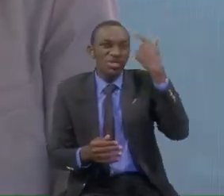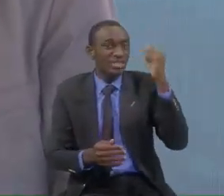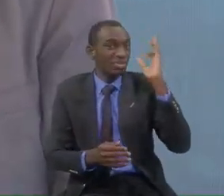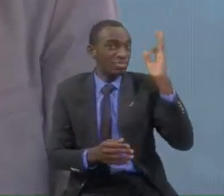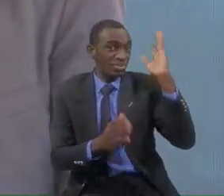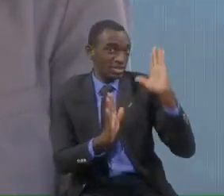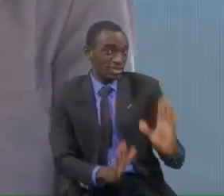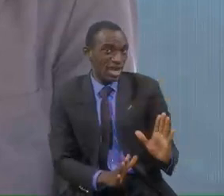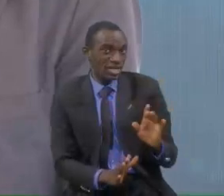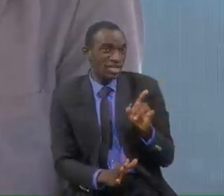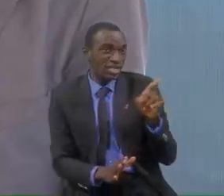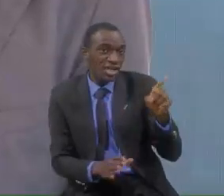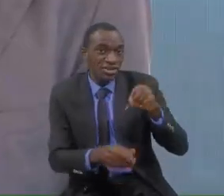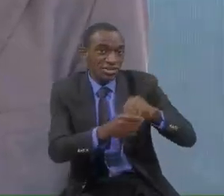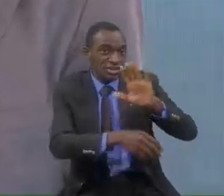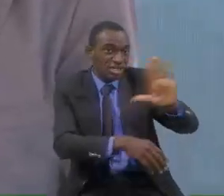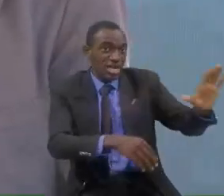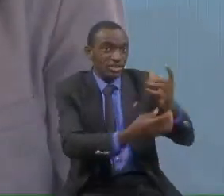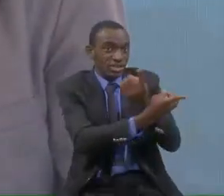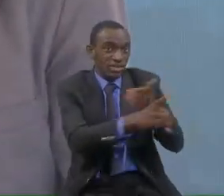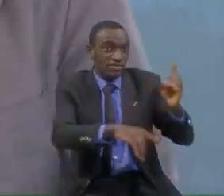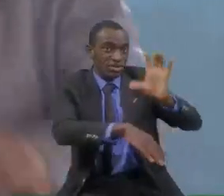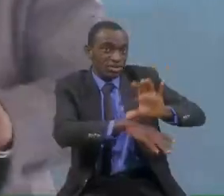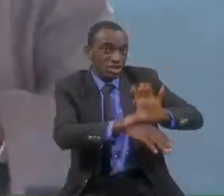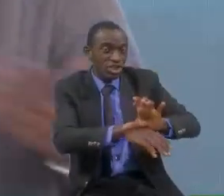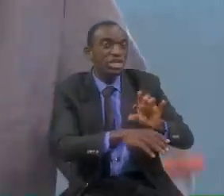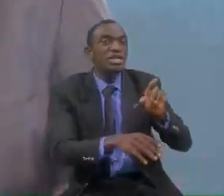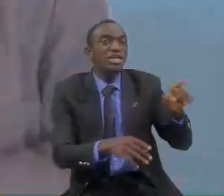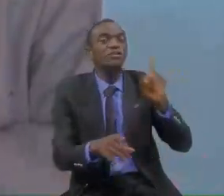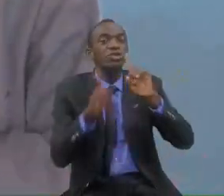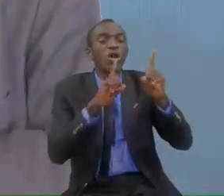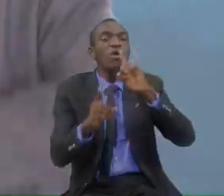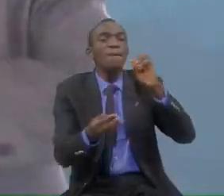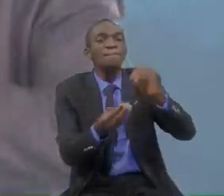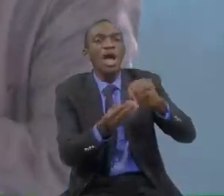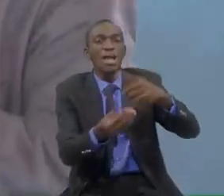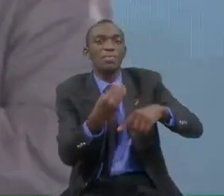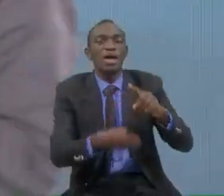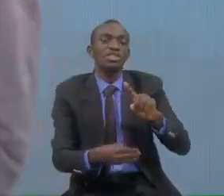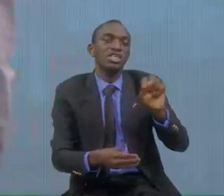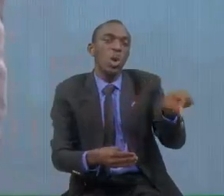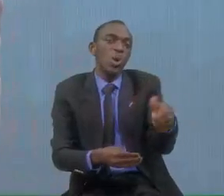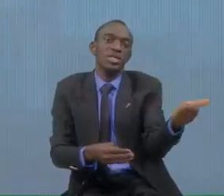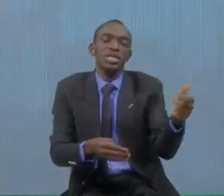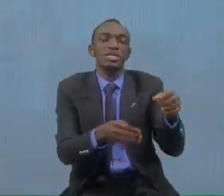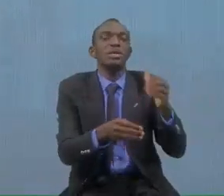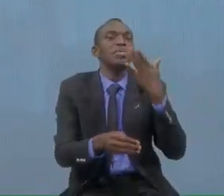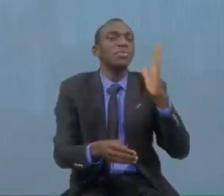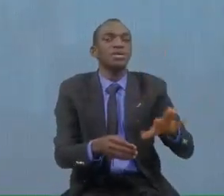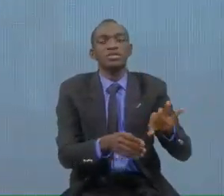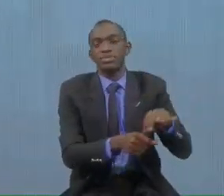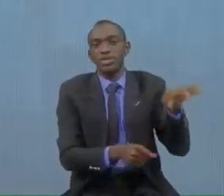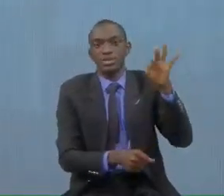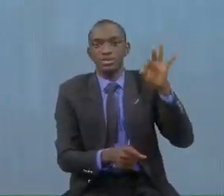more about the other spirit. Why don't you turn around? They shall receive